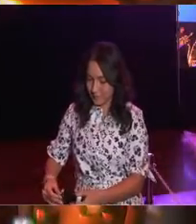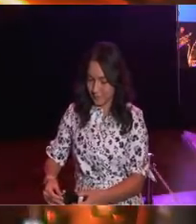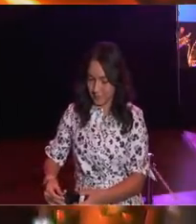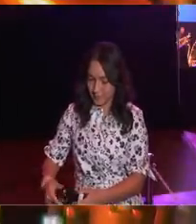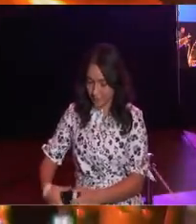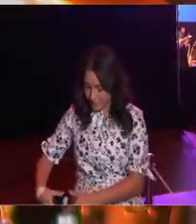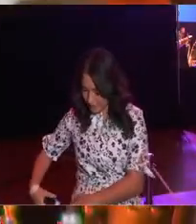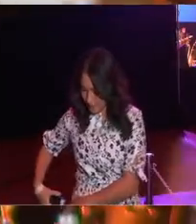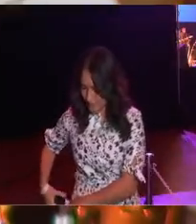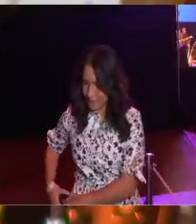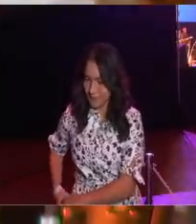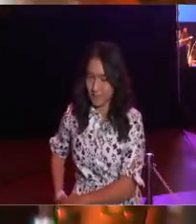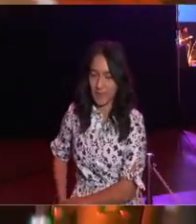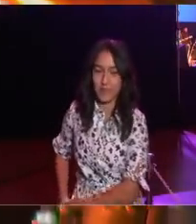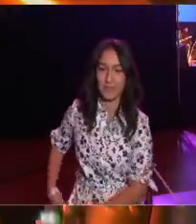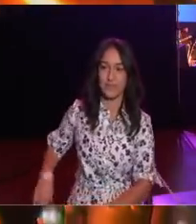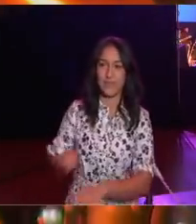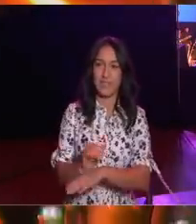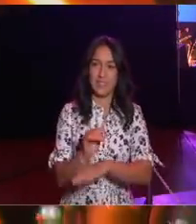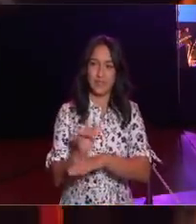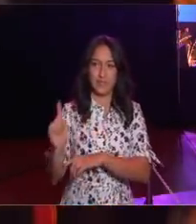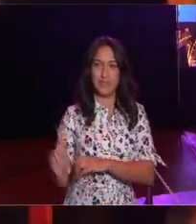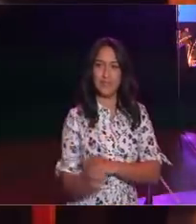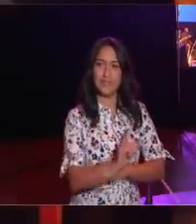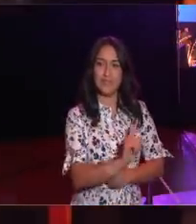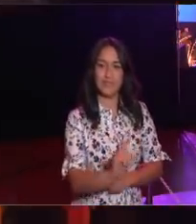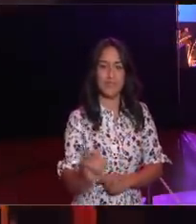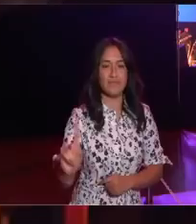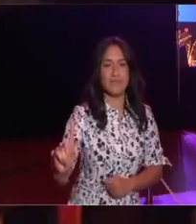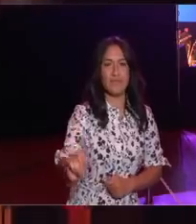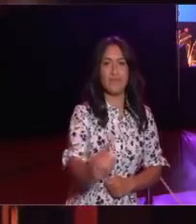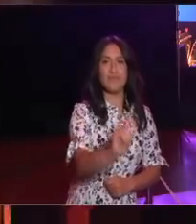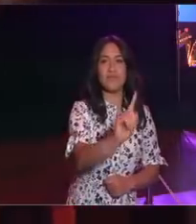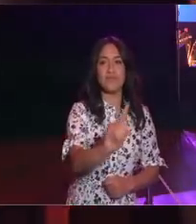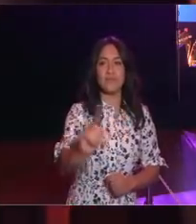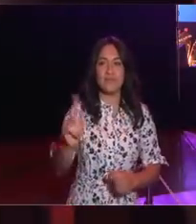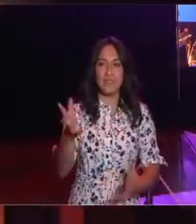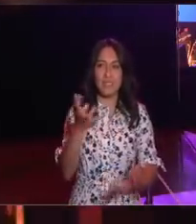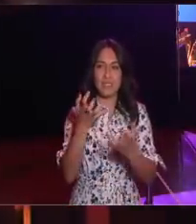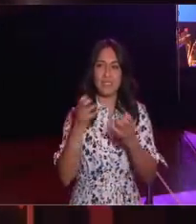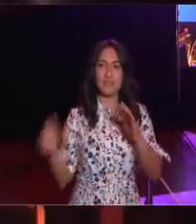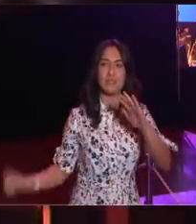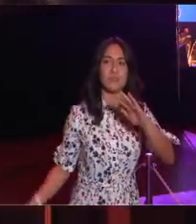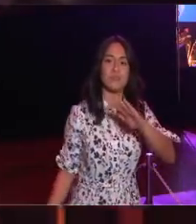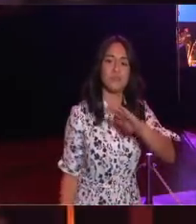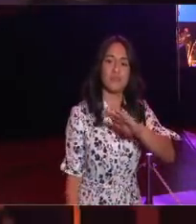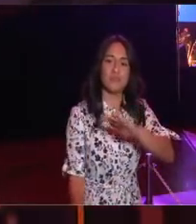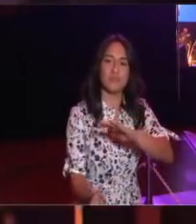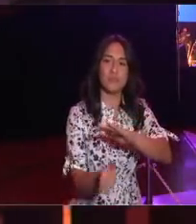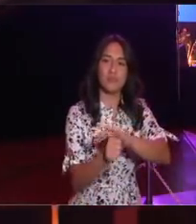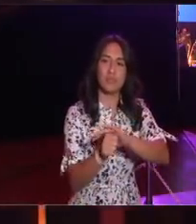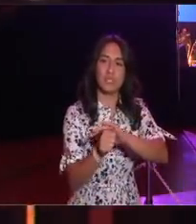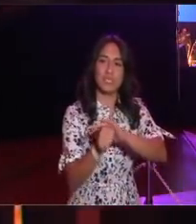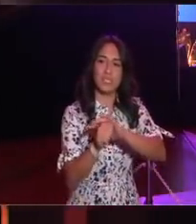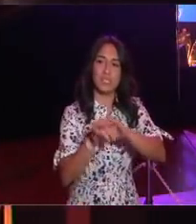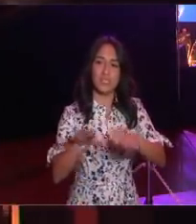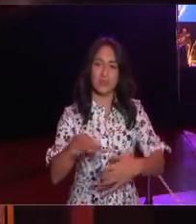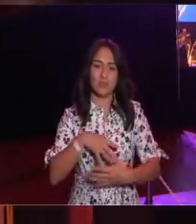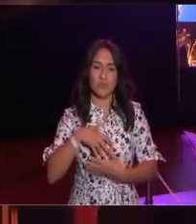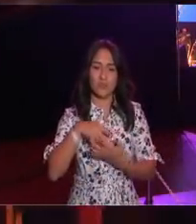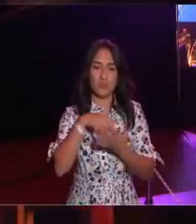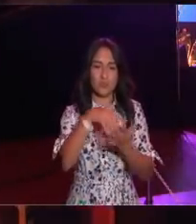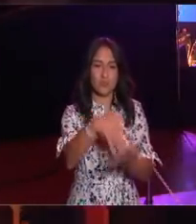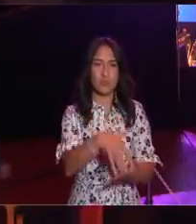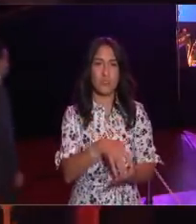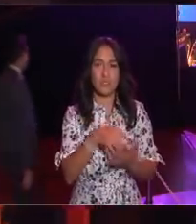Wandering into the night, wanting a place to hide this weary soul.